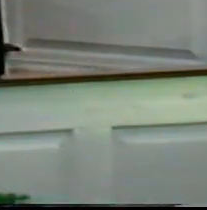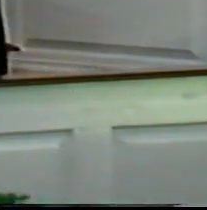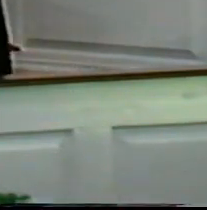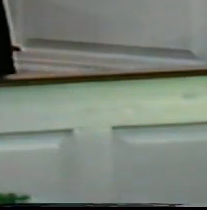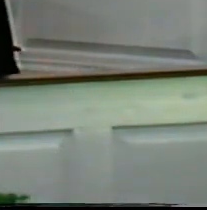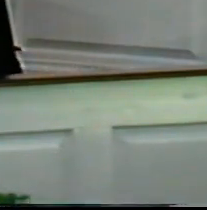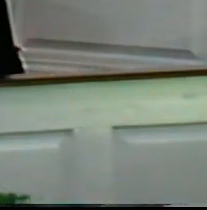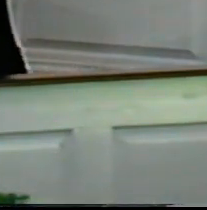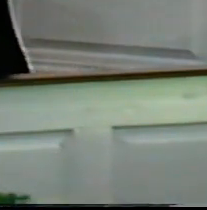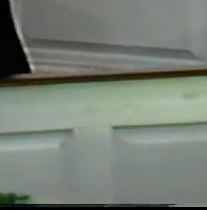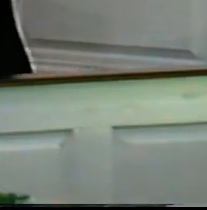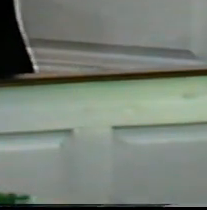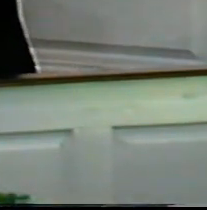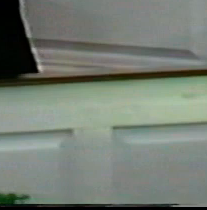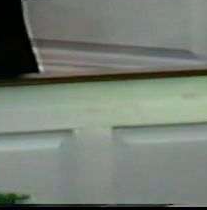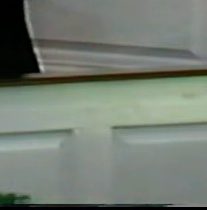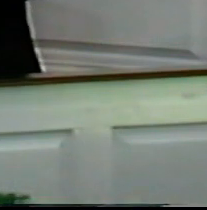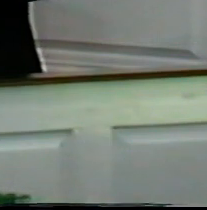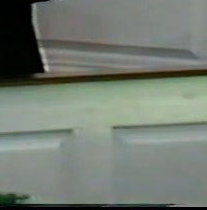whiter than